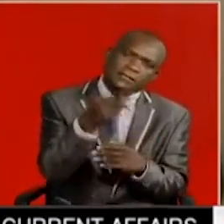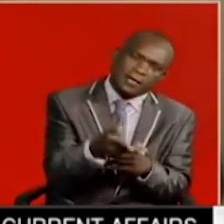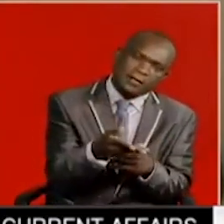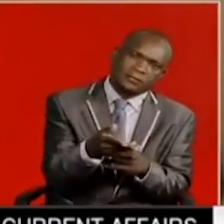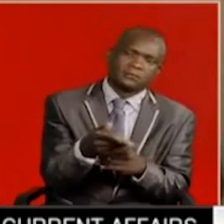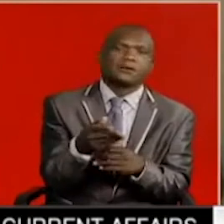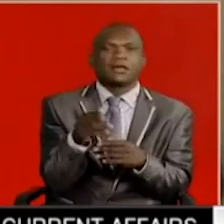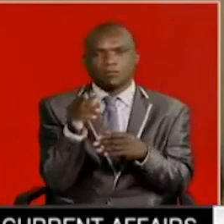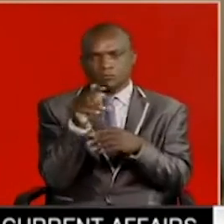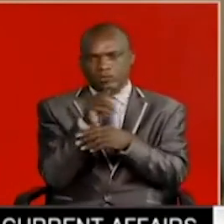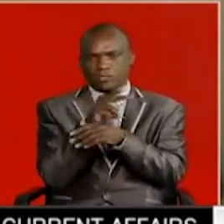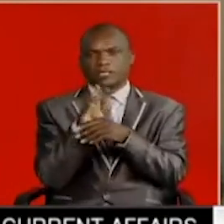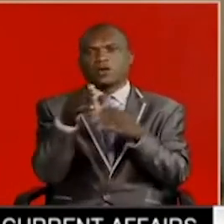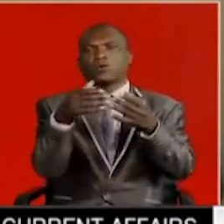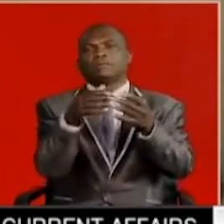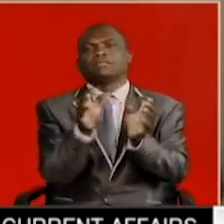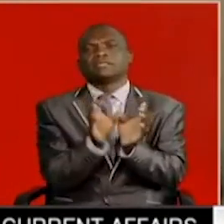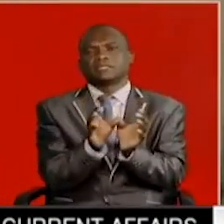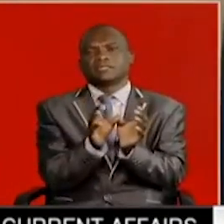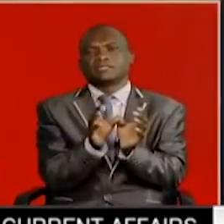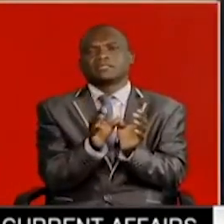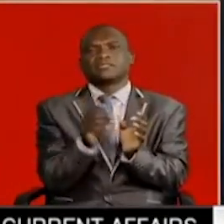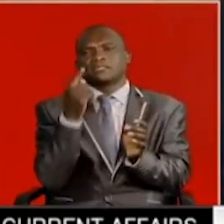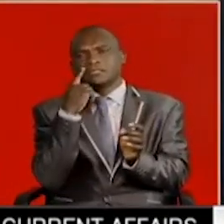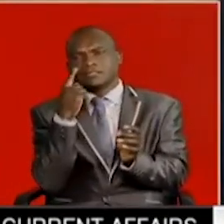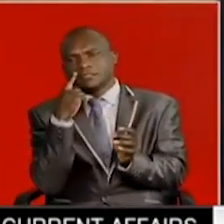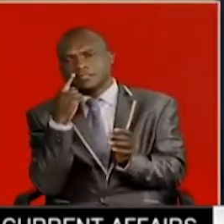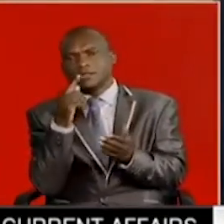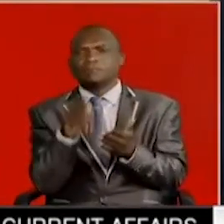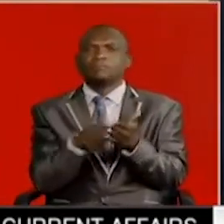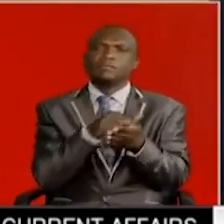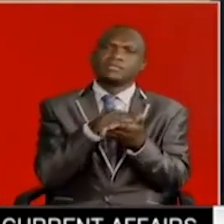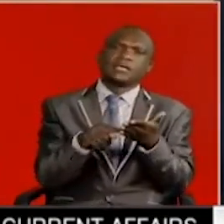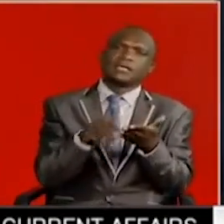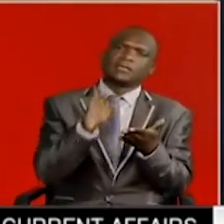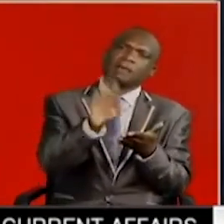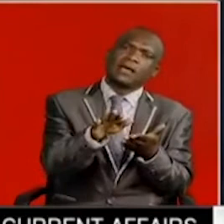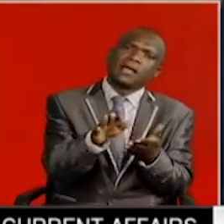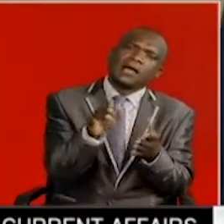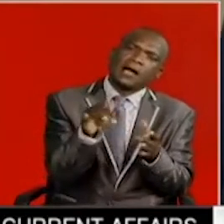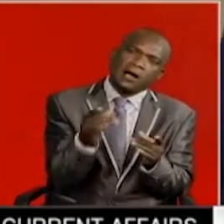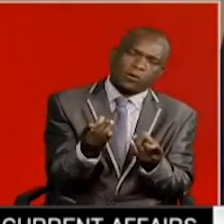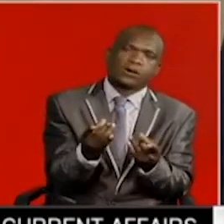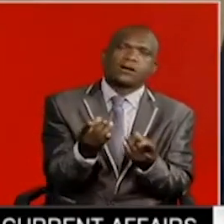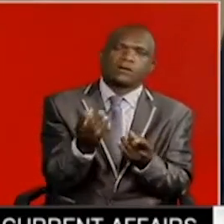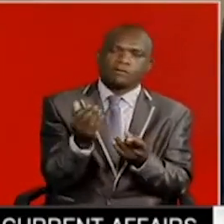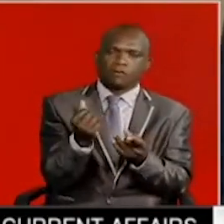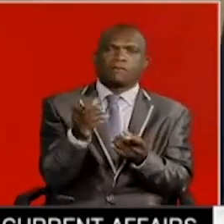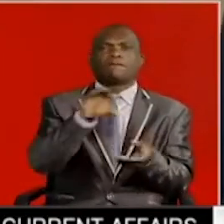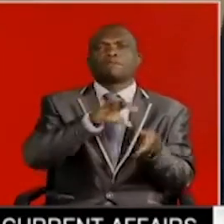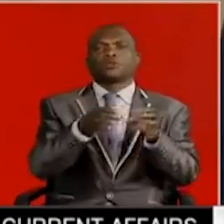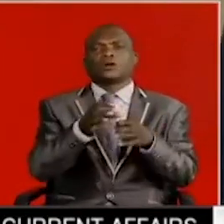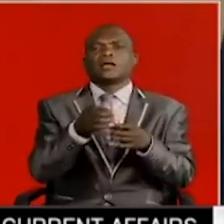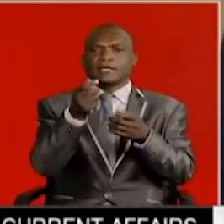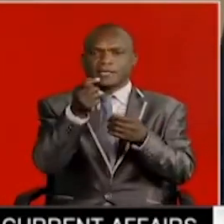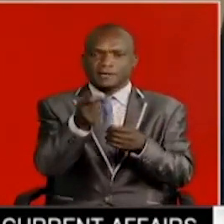committee on casualty assessment of adverse events following COVID-19